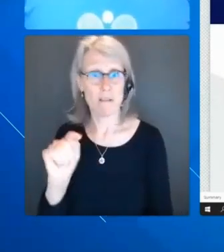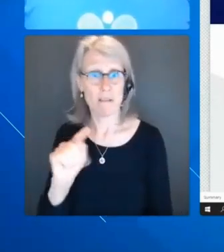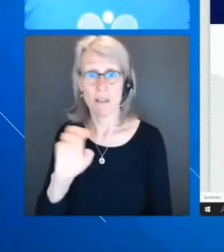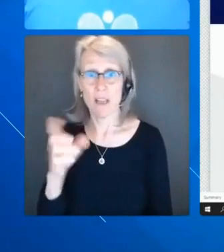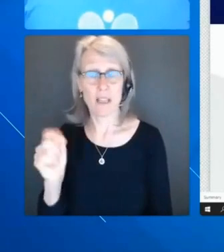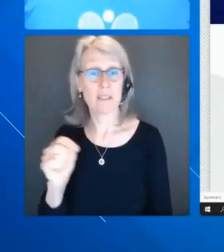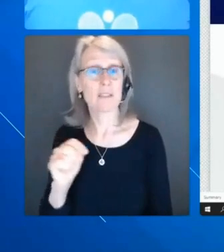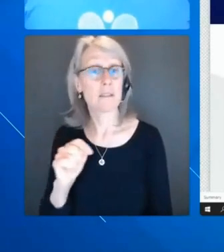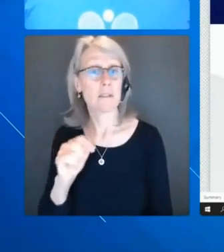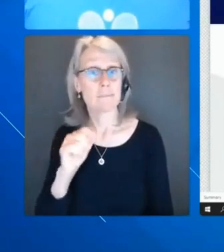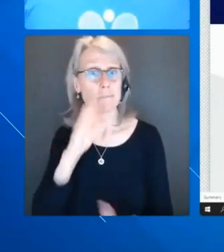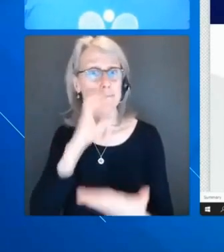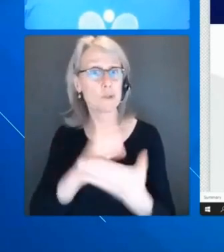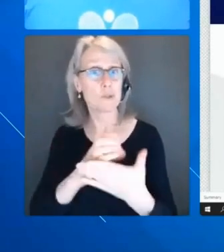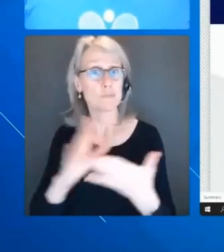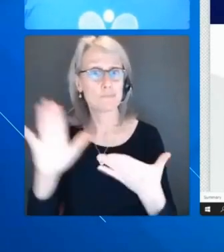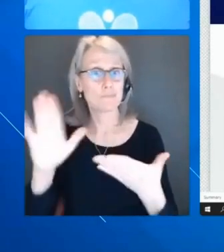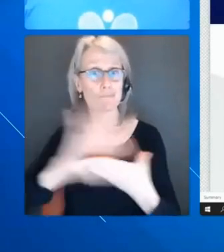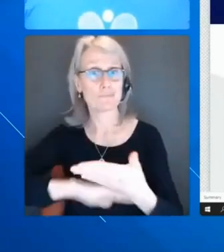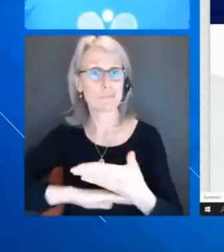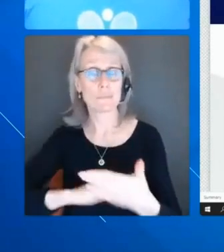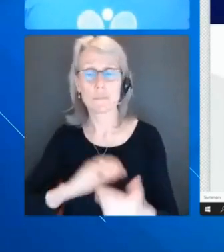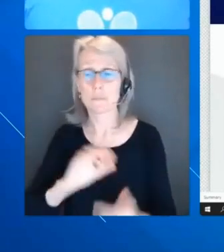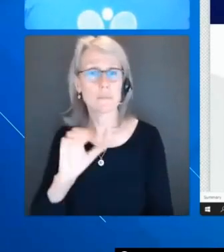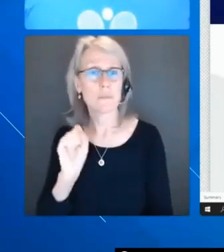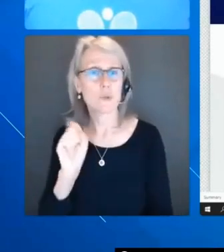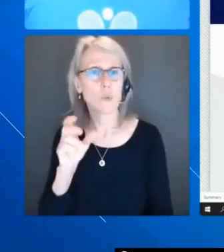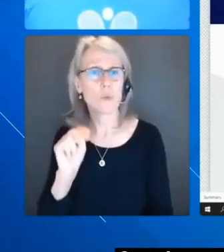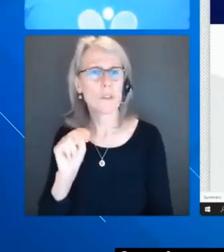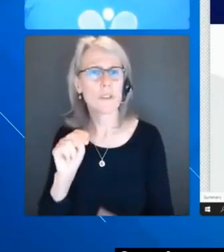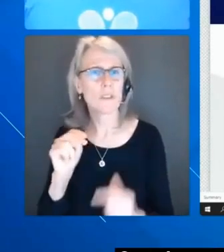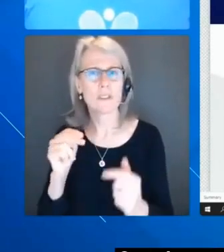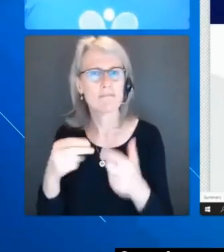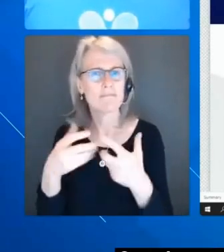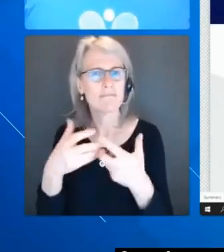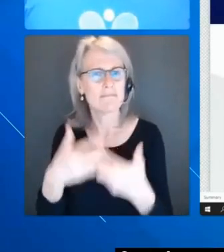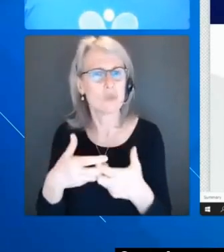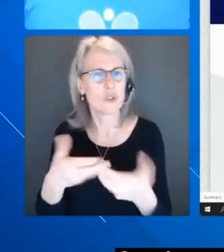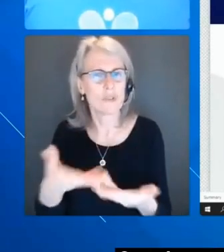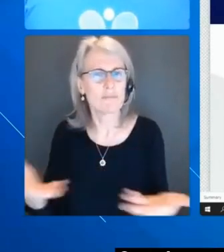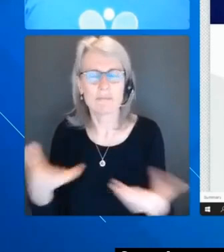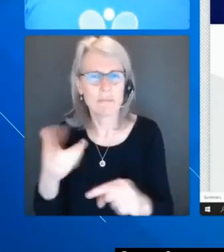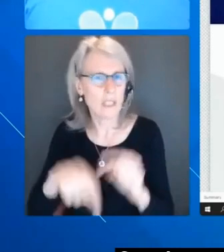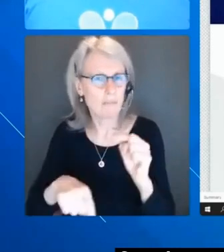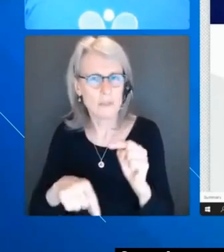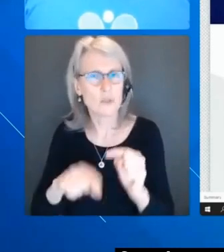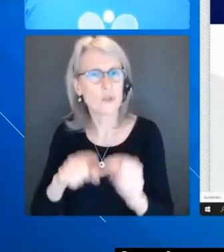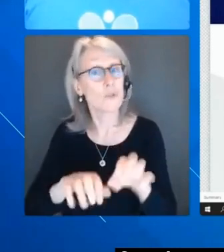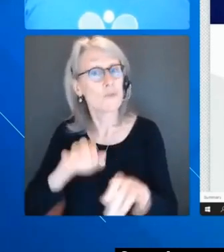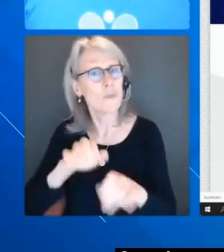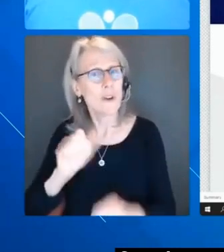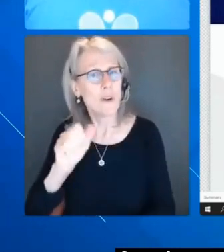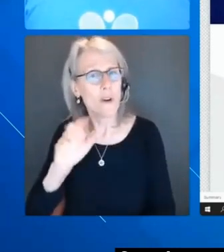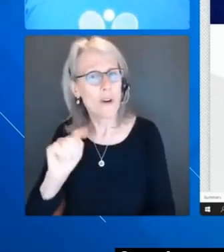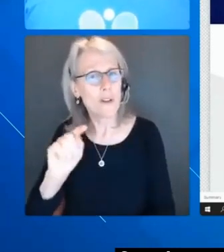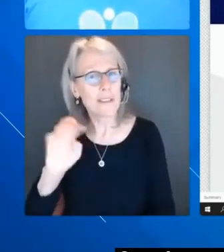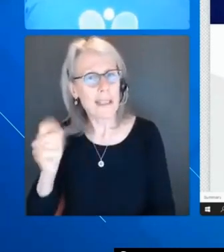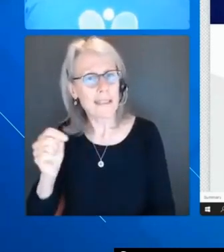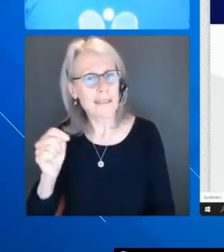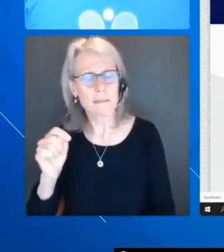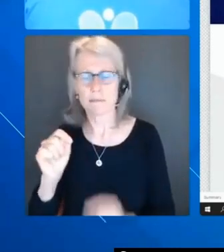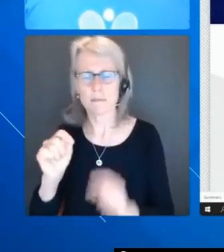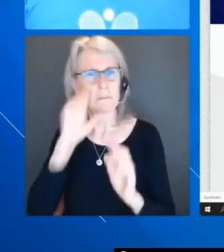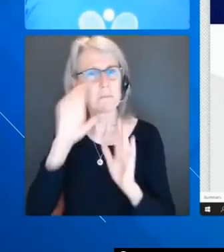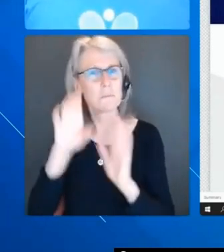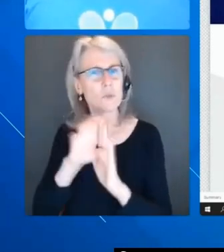are completely invisible to screen readers. So, when writing alt text, you want to consider the intent of the image. So,